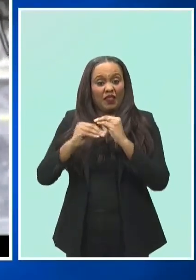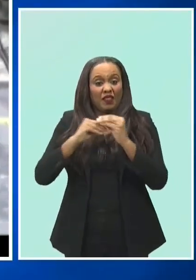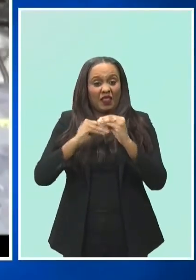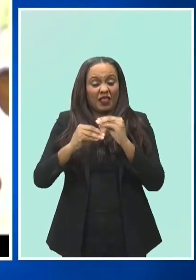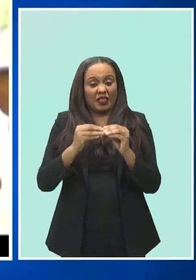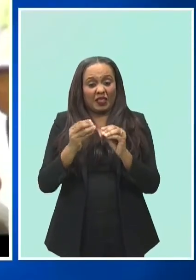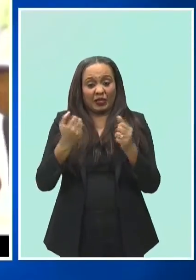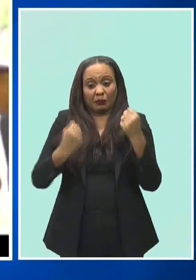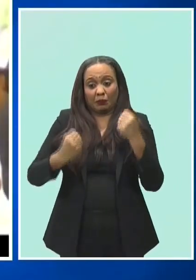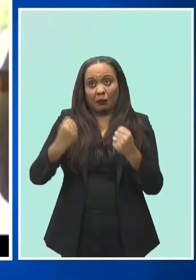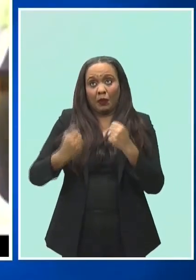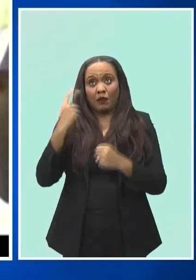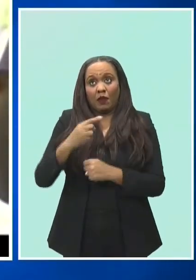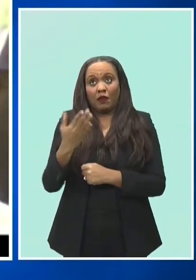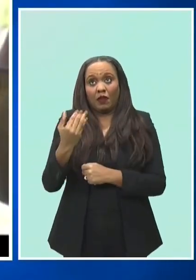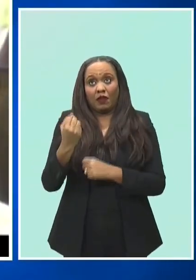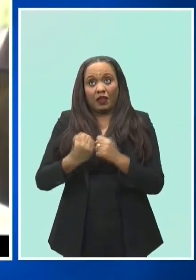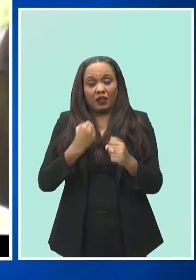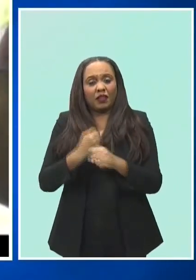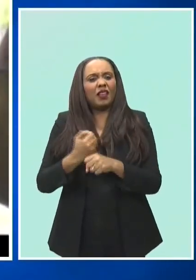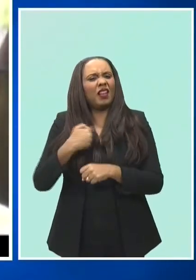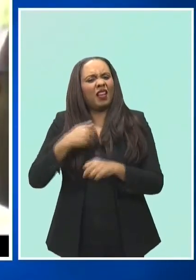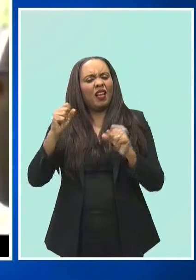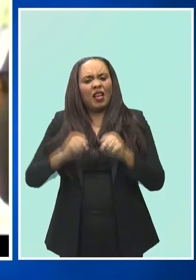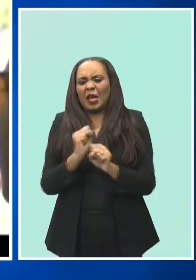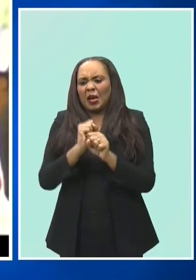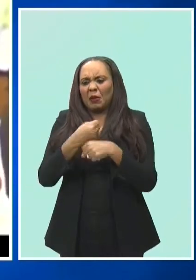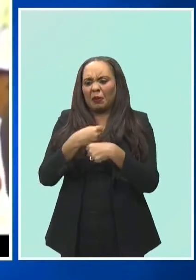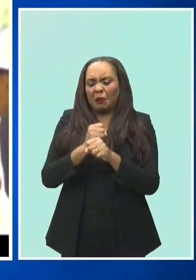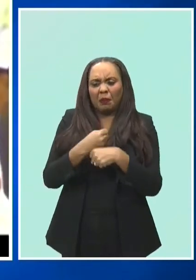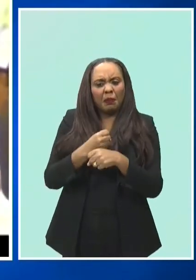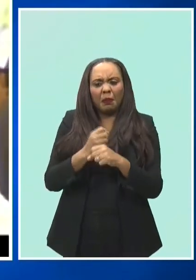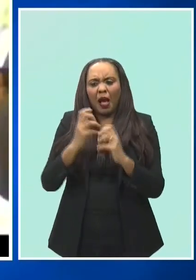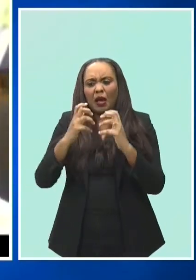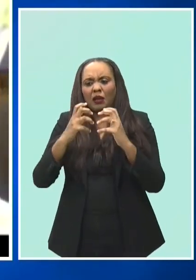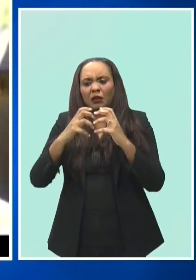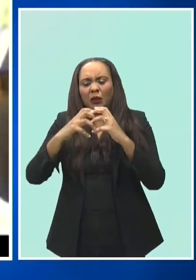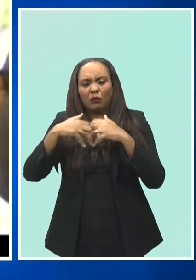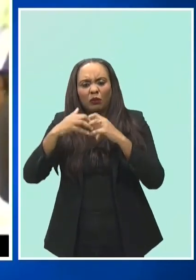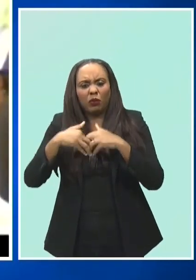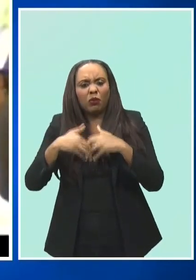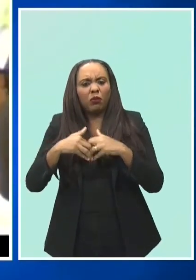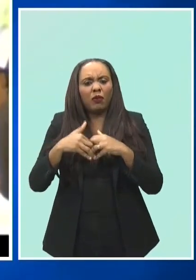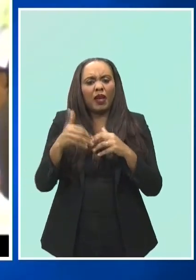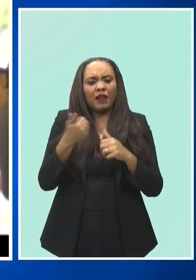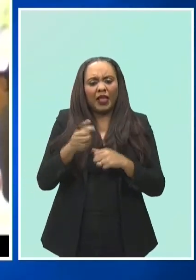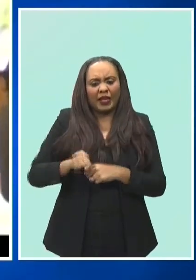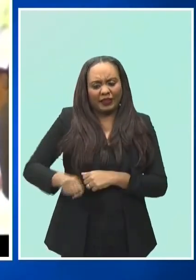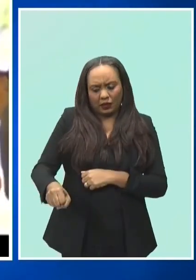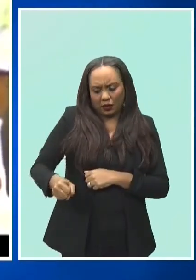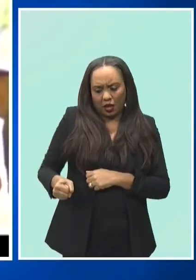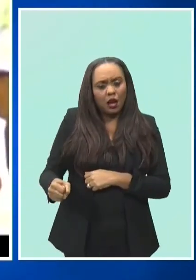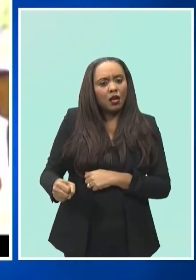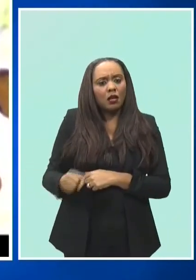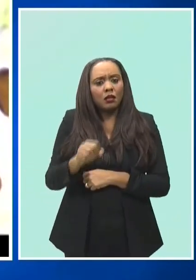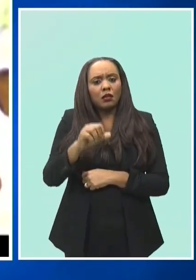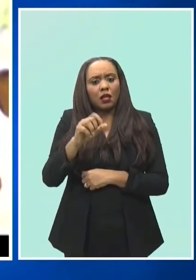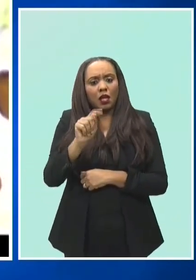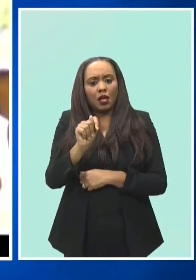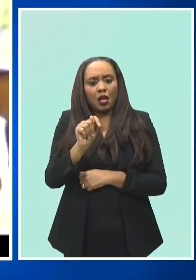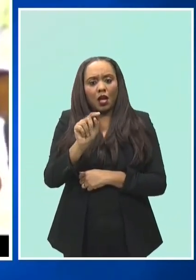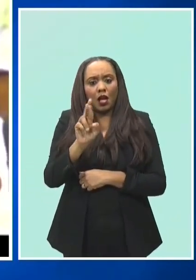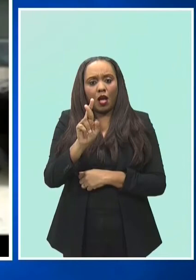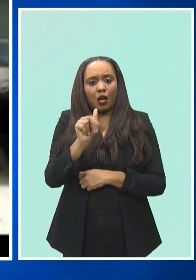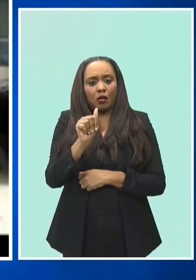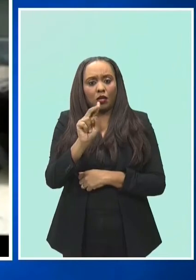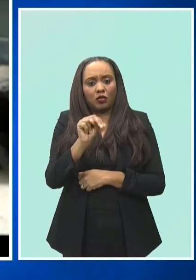15 years. I can rebuild an engine, front end, transmission, gearbox. As I said, you